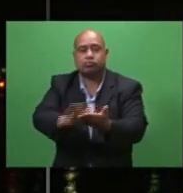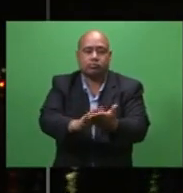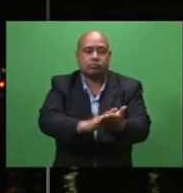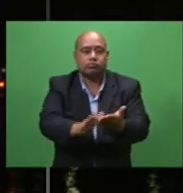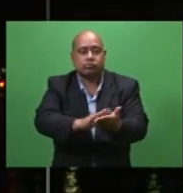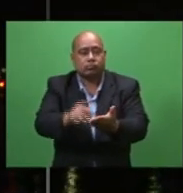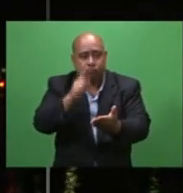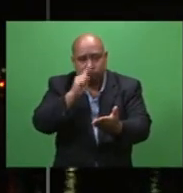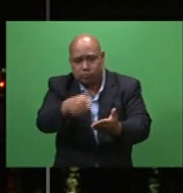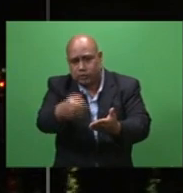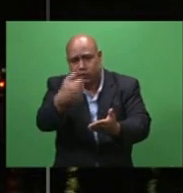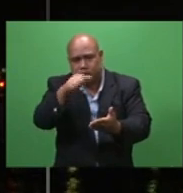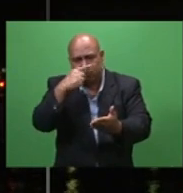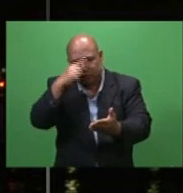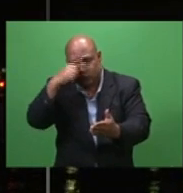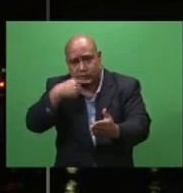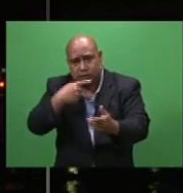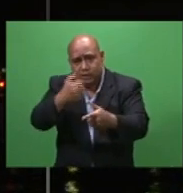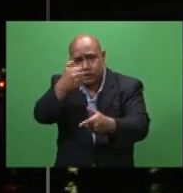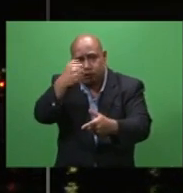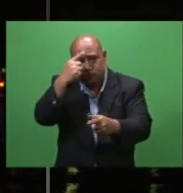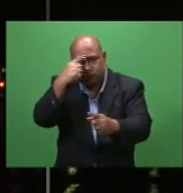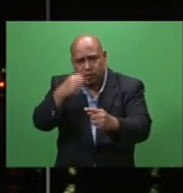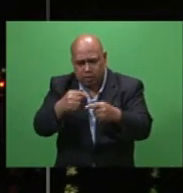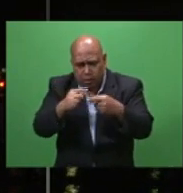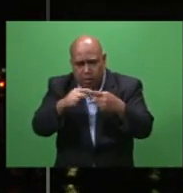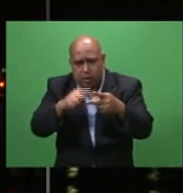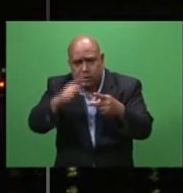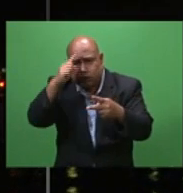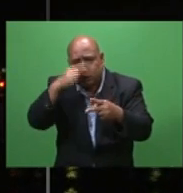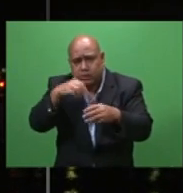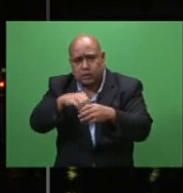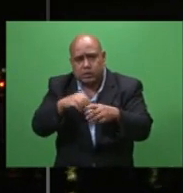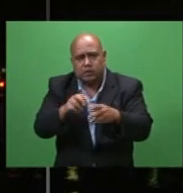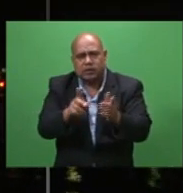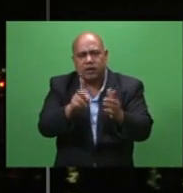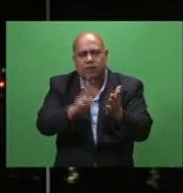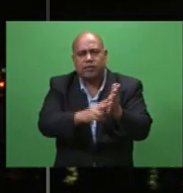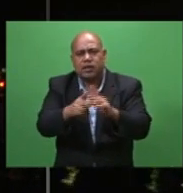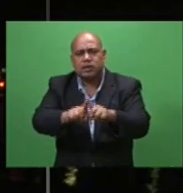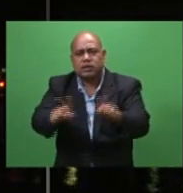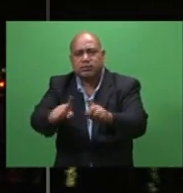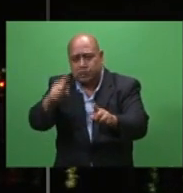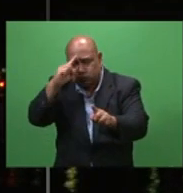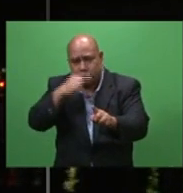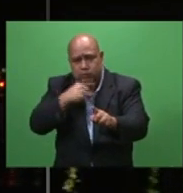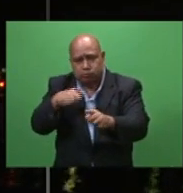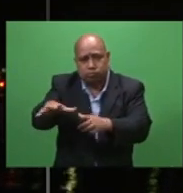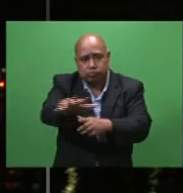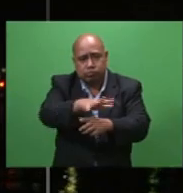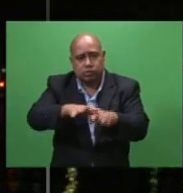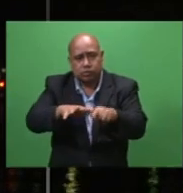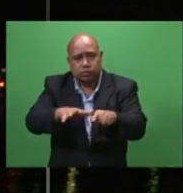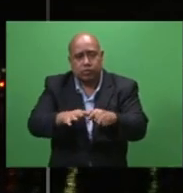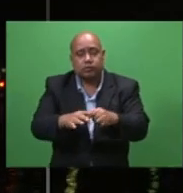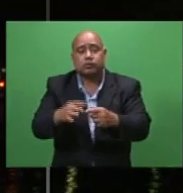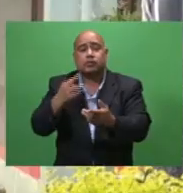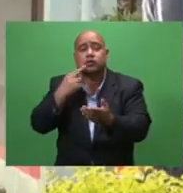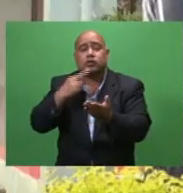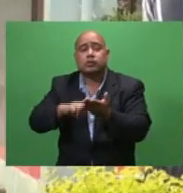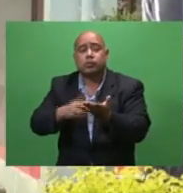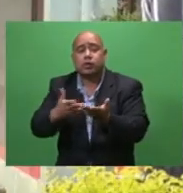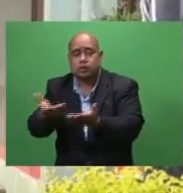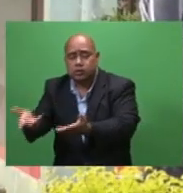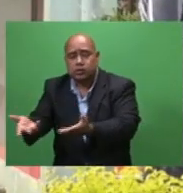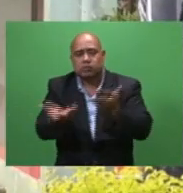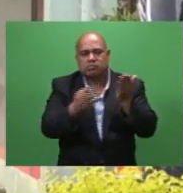leptospirosis, dengue and typhoid from the village that have been recorded by the Namaka Health Centre. Philippe Nicasso has more.